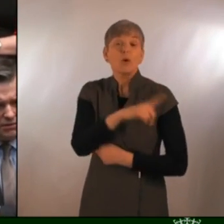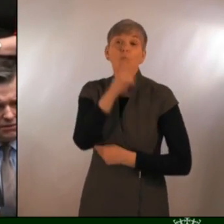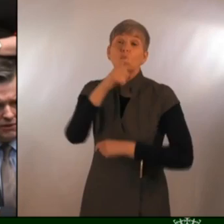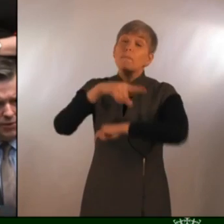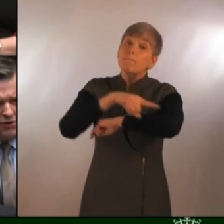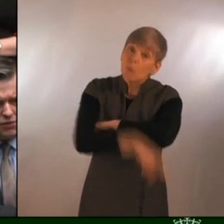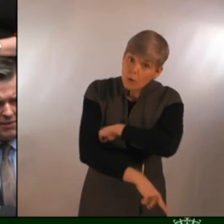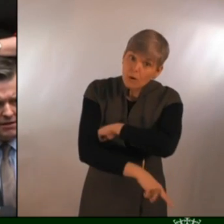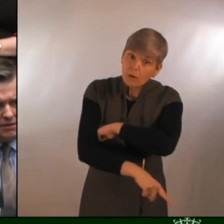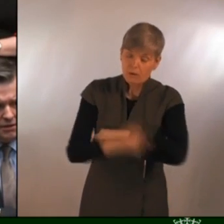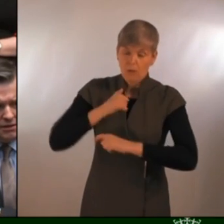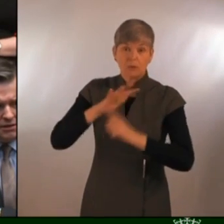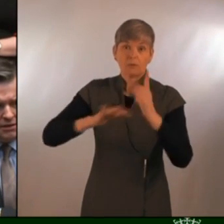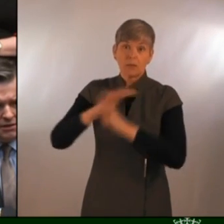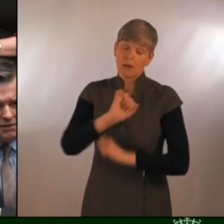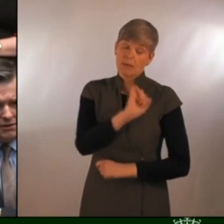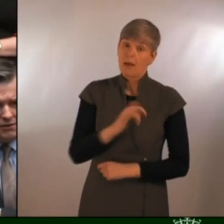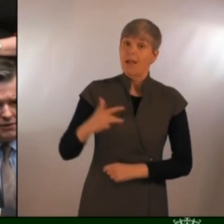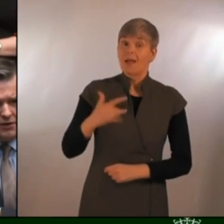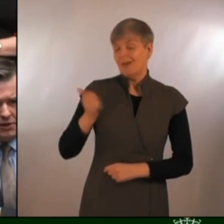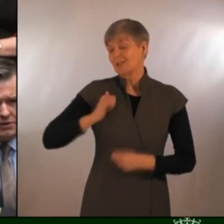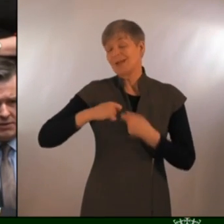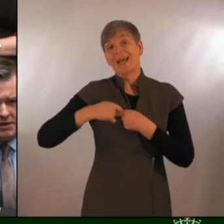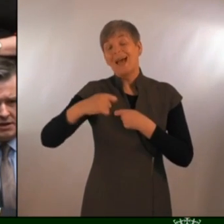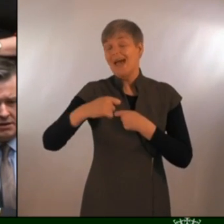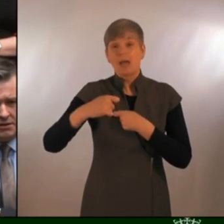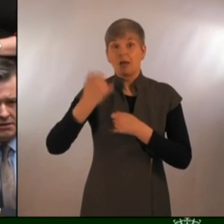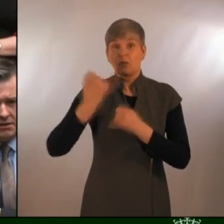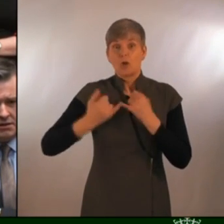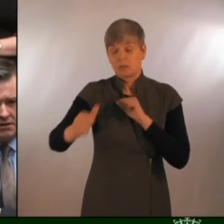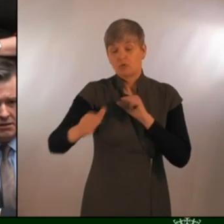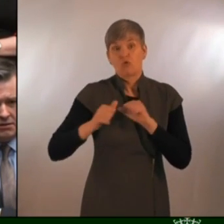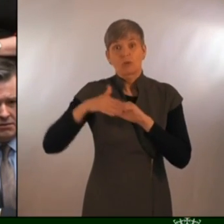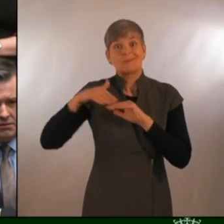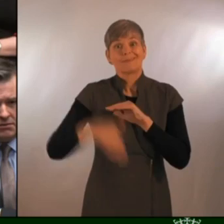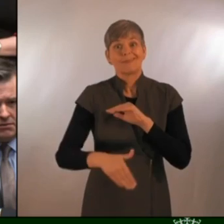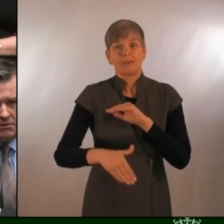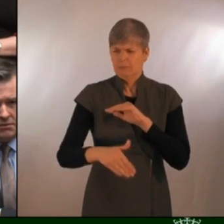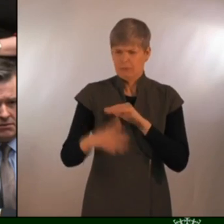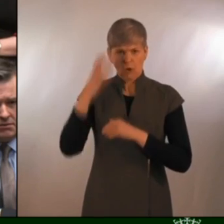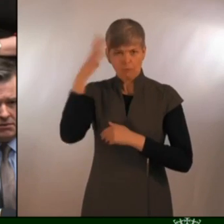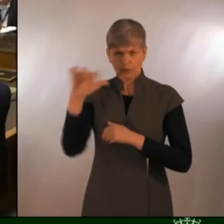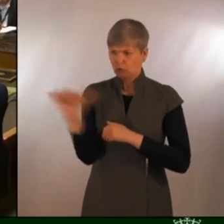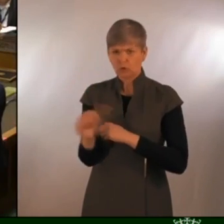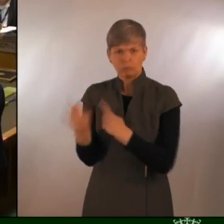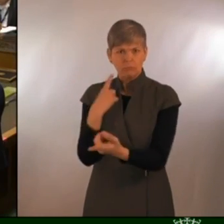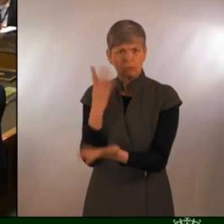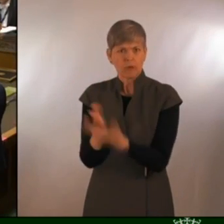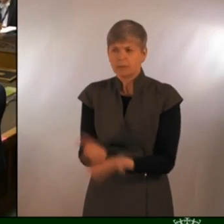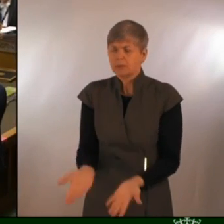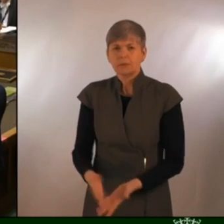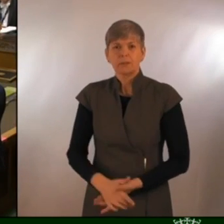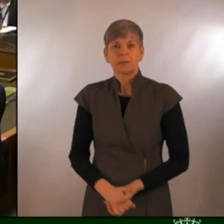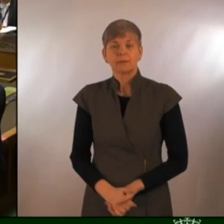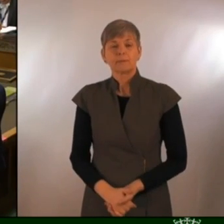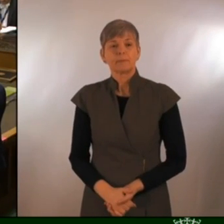people in our society, life expectancy is falling. The government should have an answer to that. Mr. Speaker, the Prime